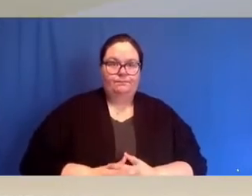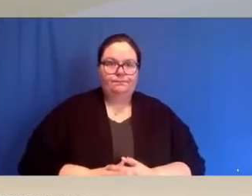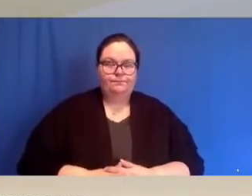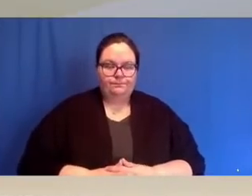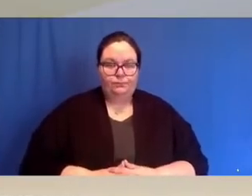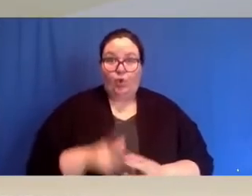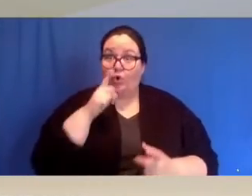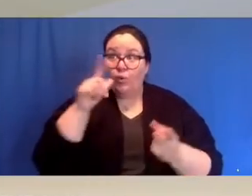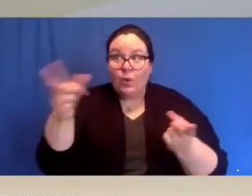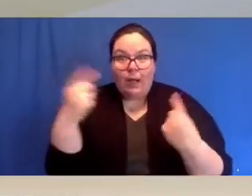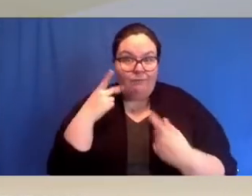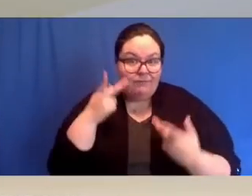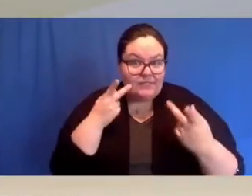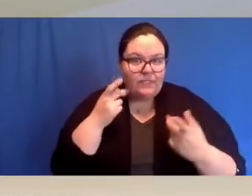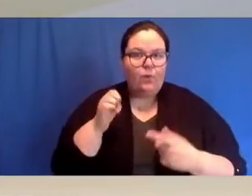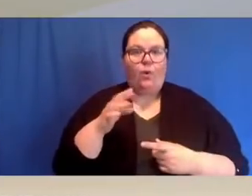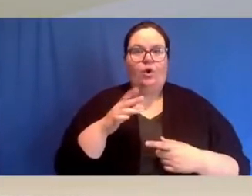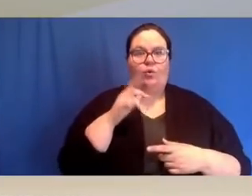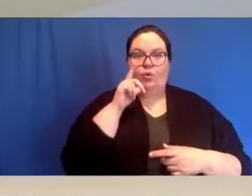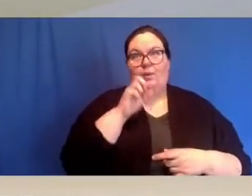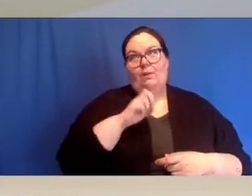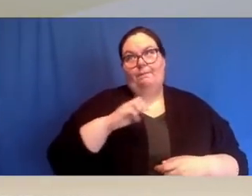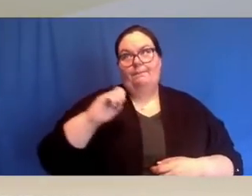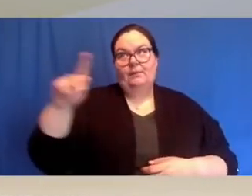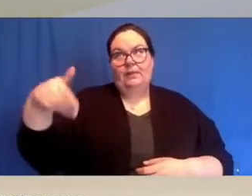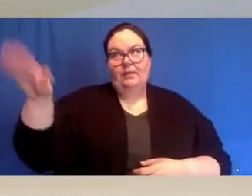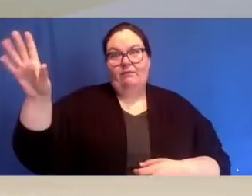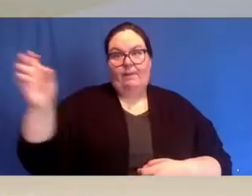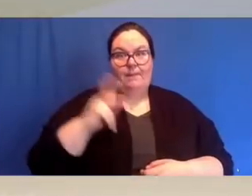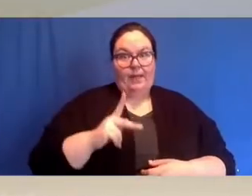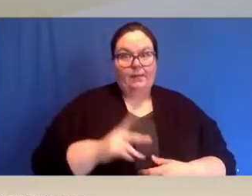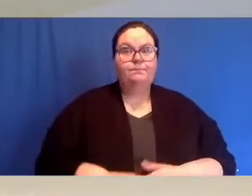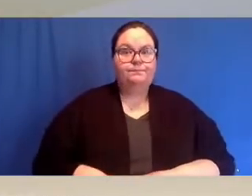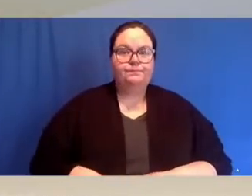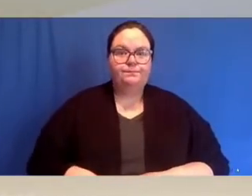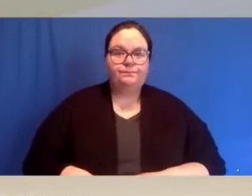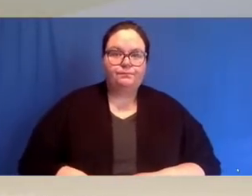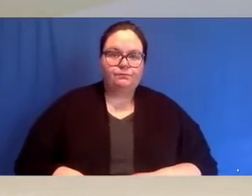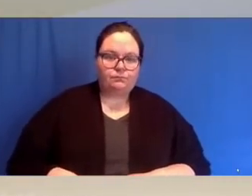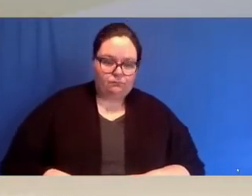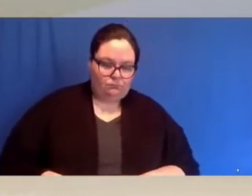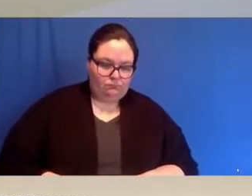here or returning from travel. Thank you. Thank you.